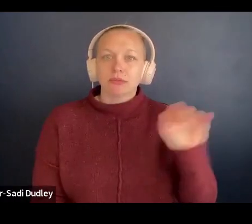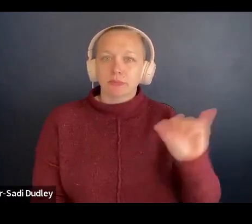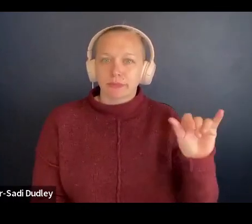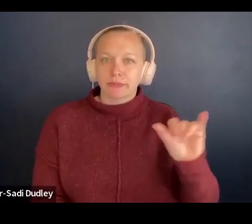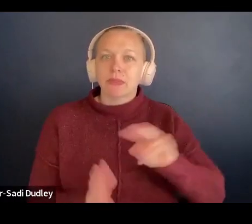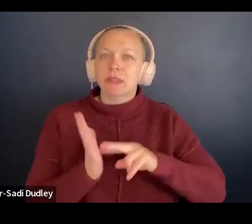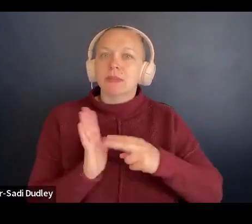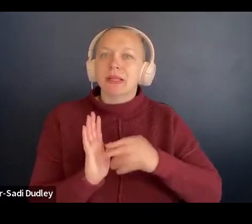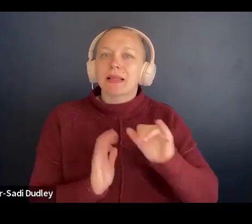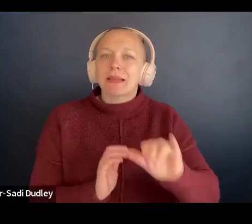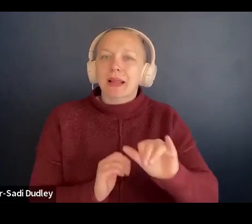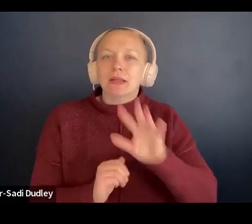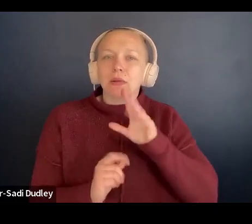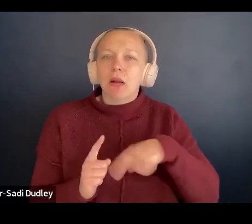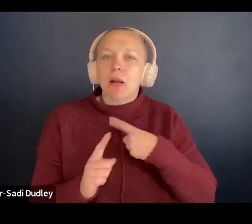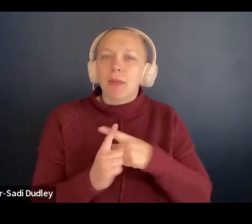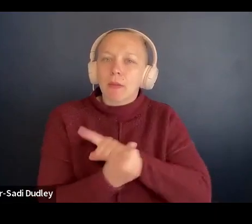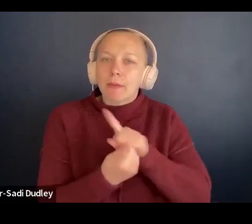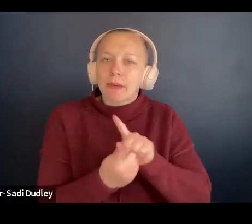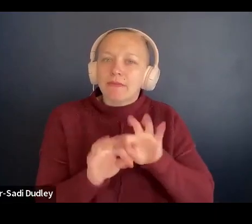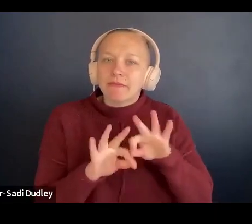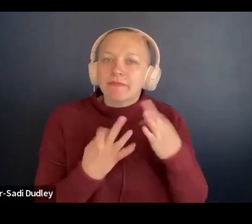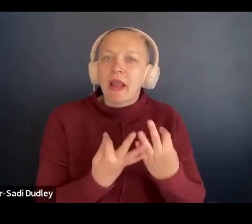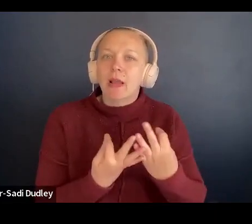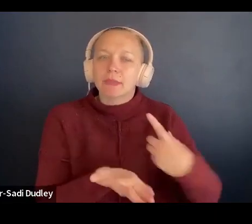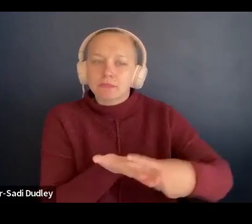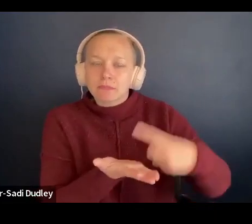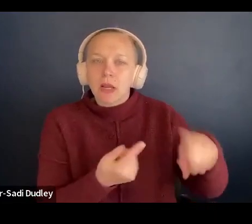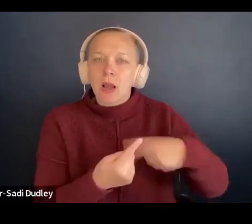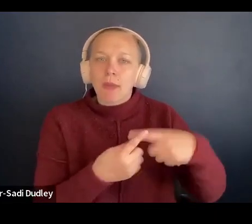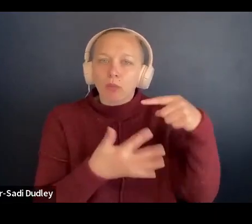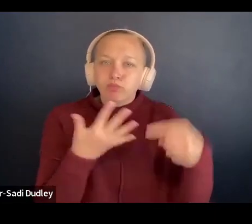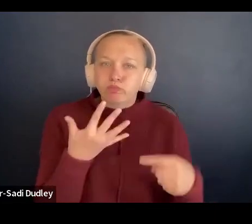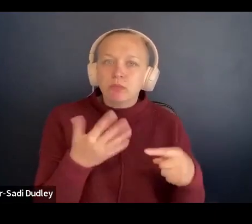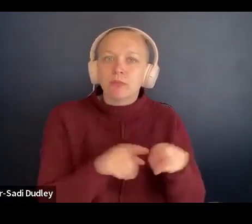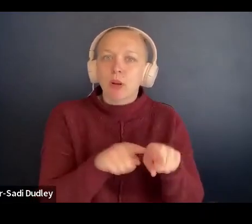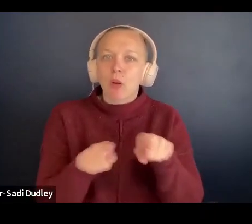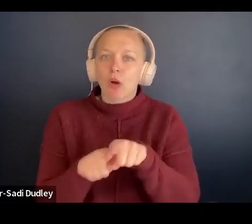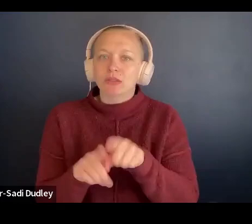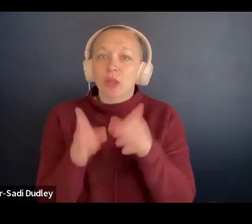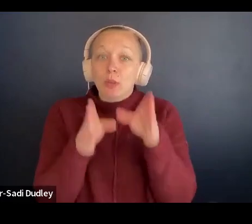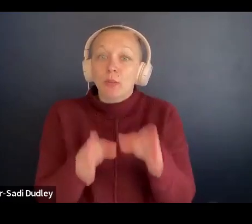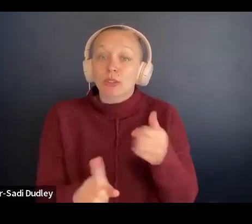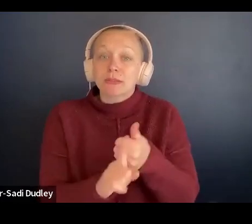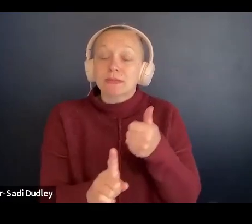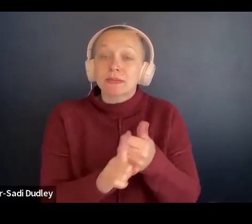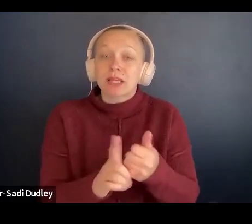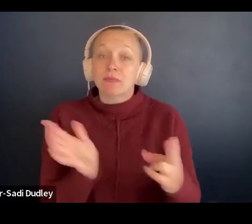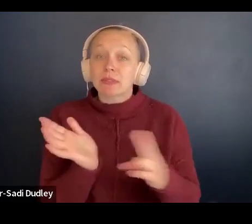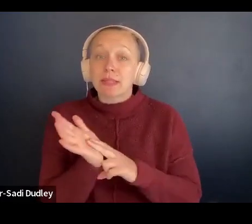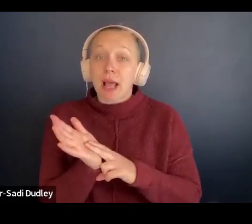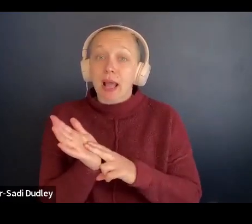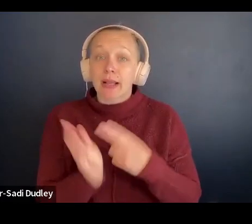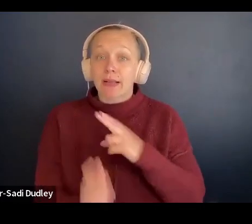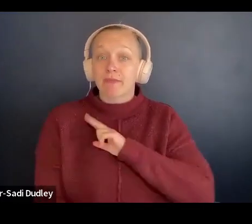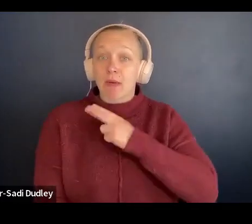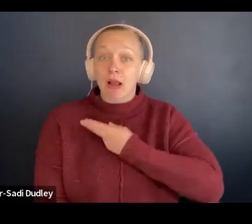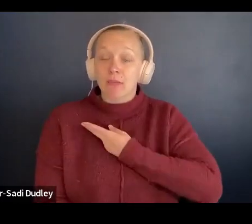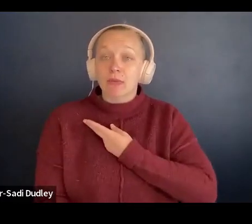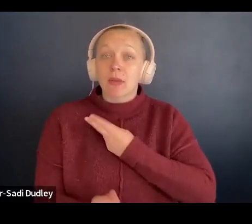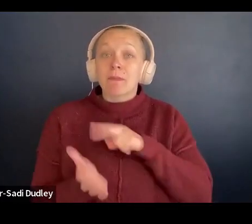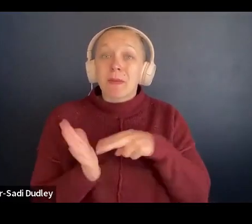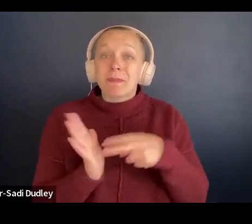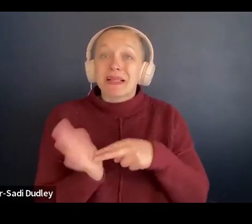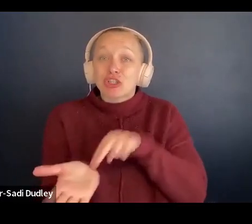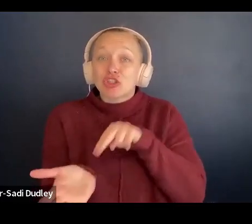talks about and signs individuals on for hospice, but it's also, an opportunity for our nurse to talk about it with families